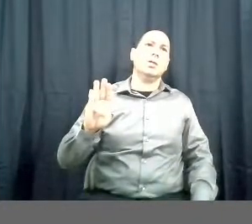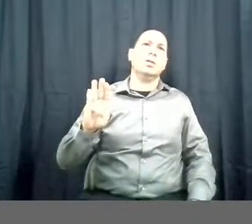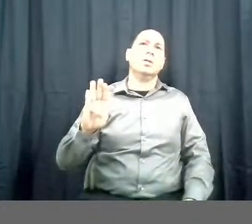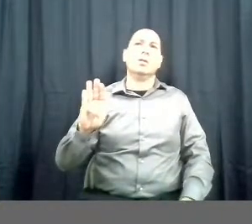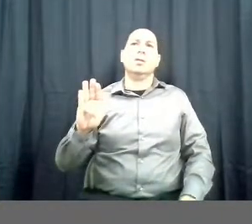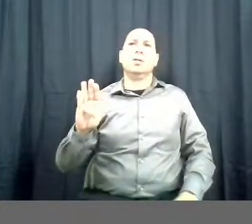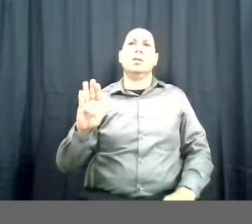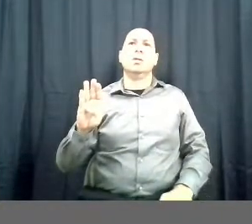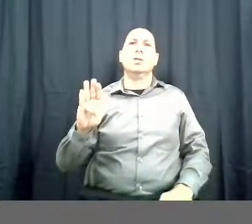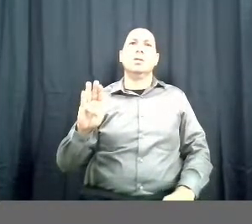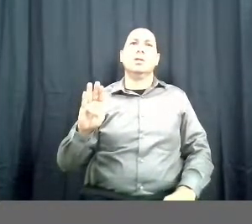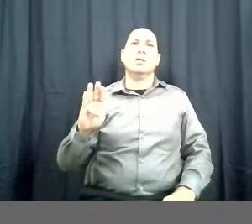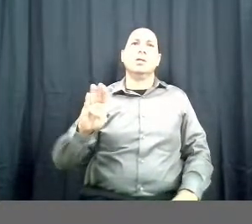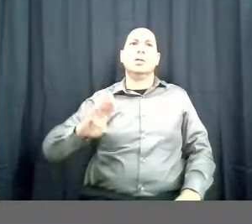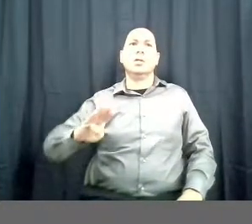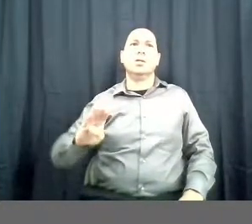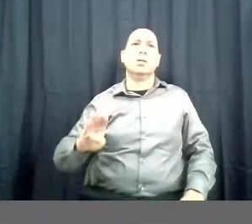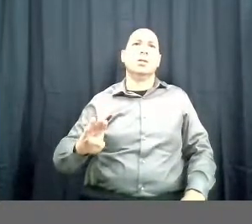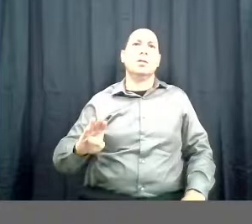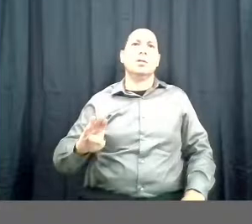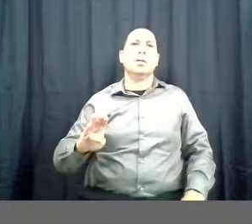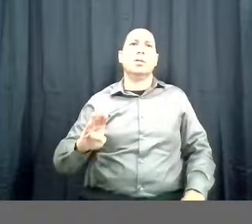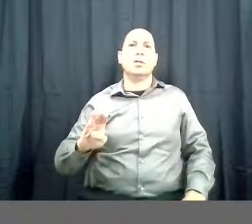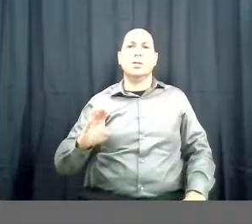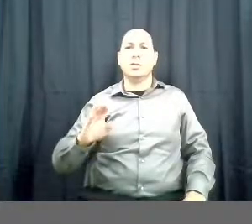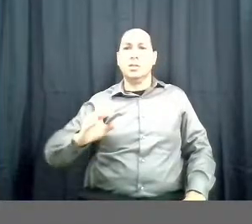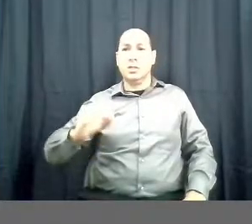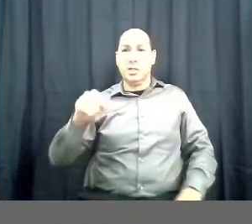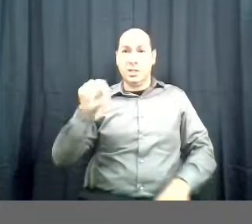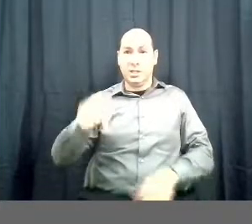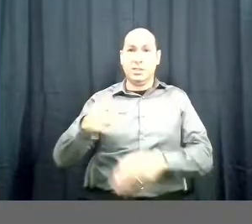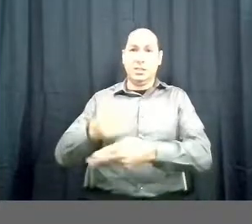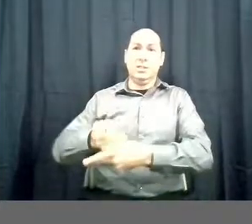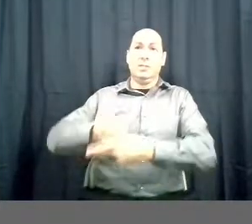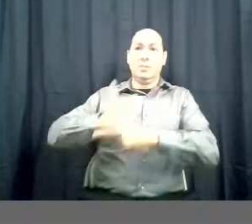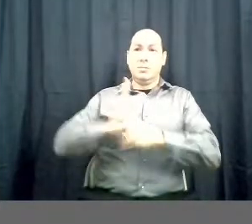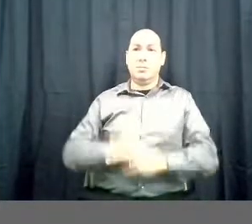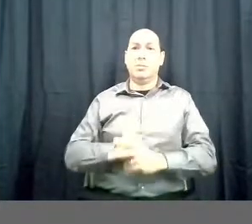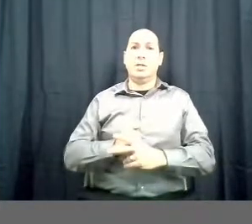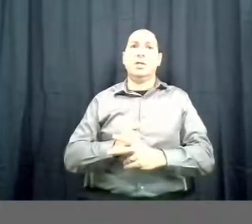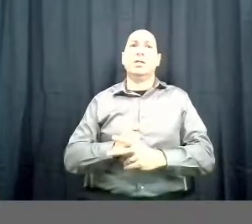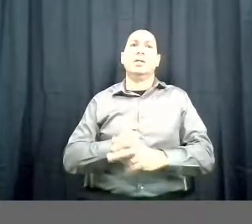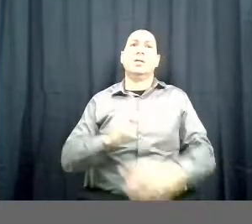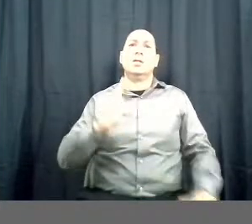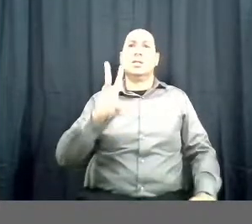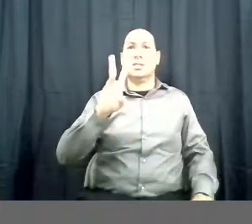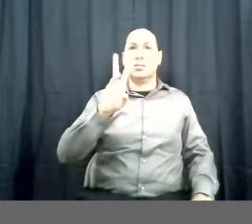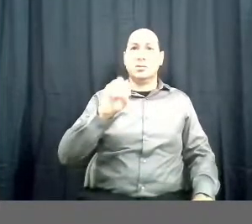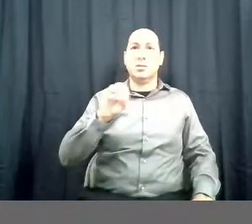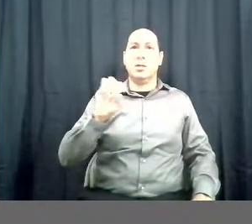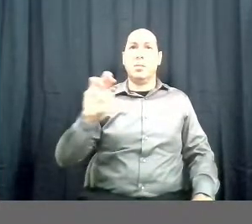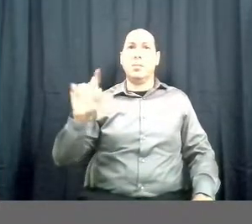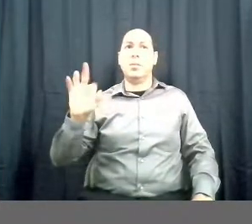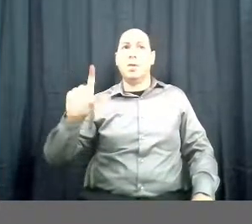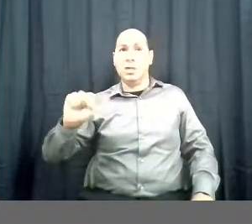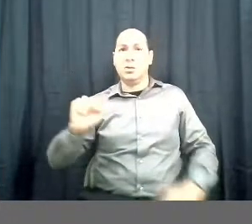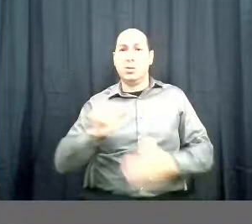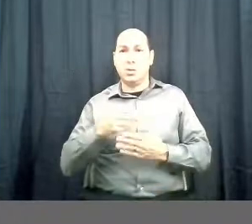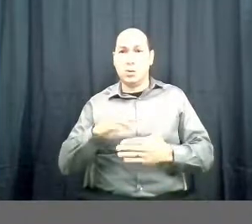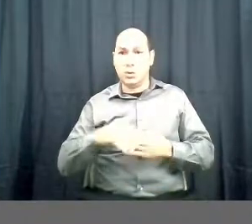the DRA. This loan was approximately $78 million, and recently on November